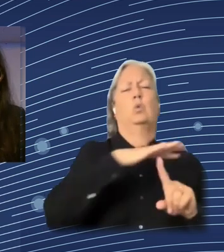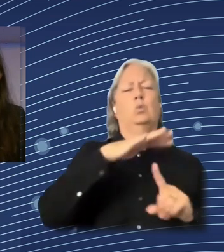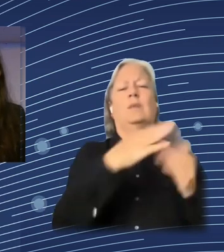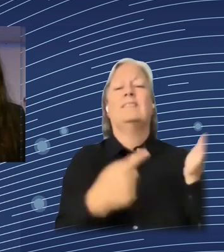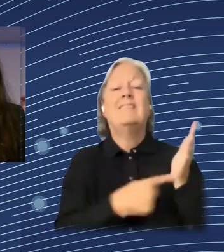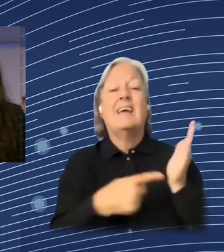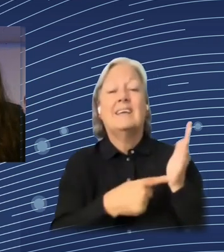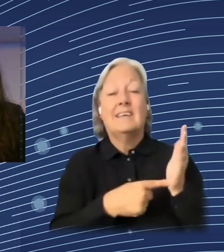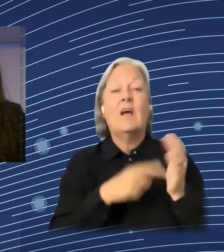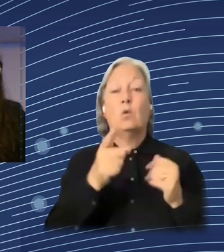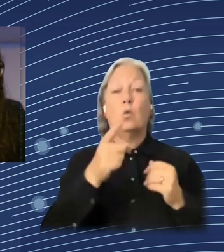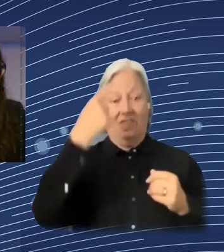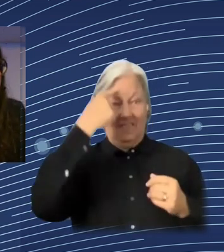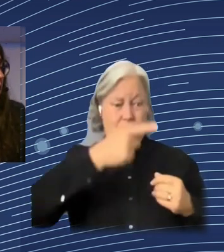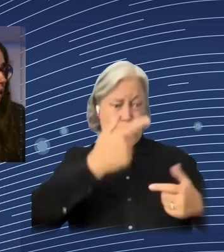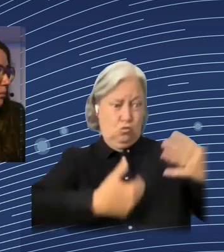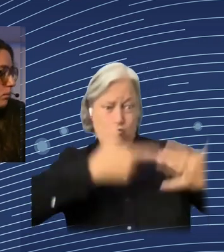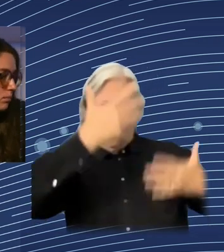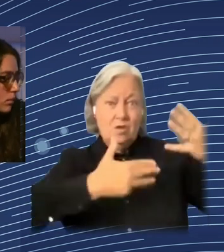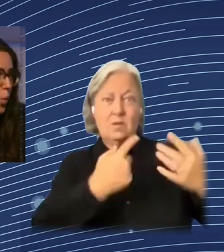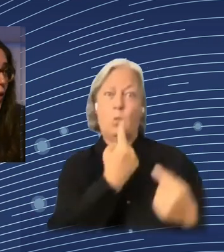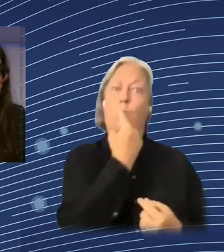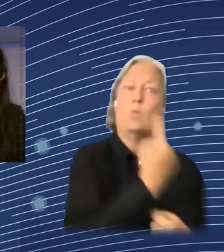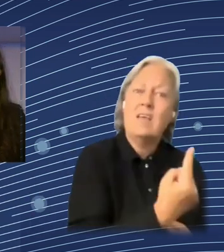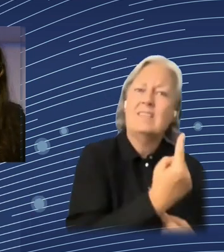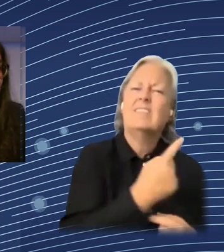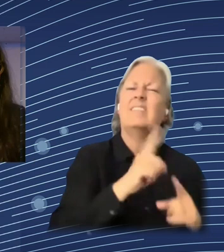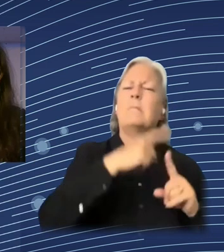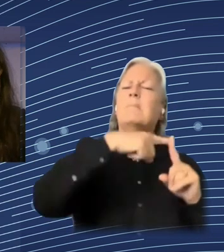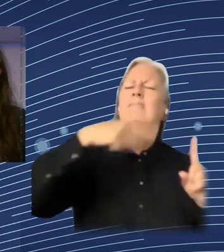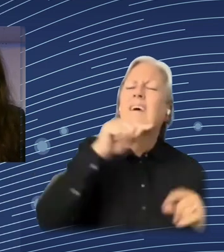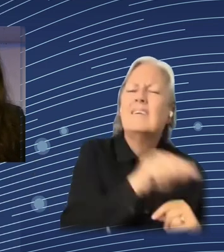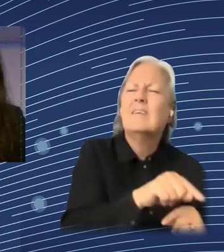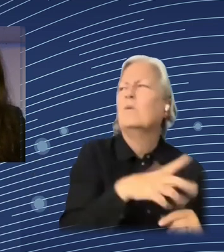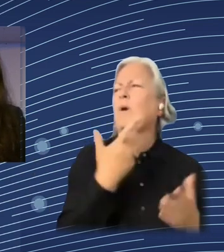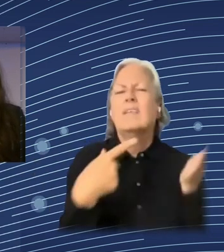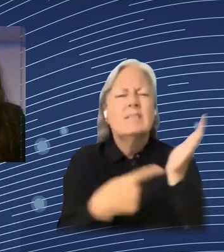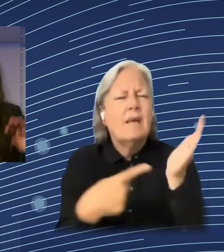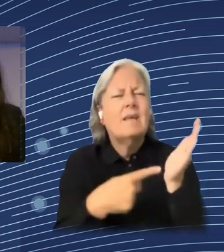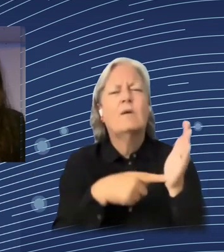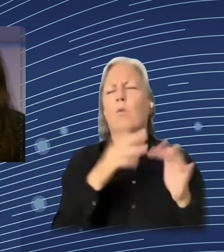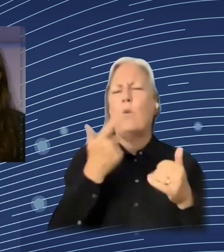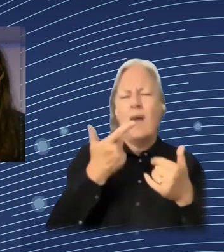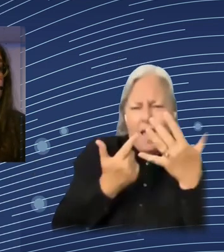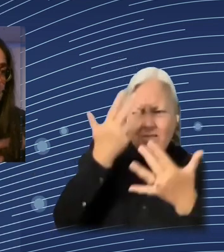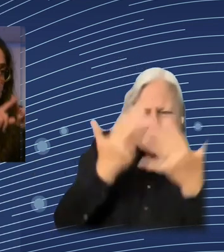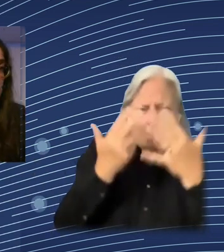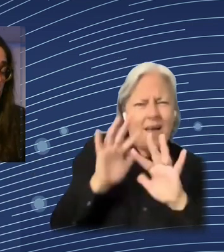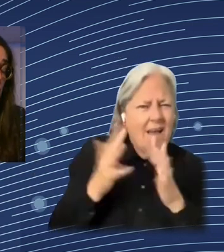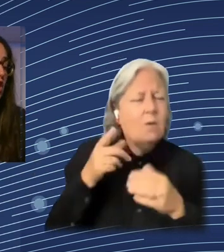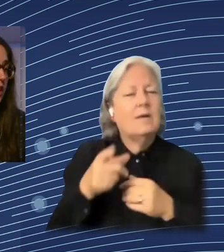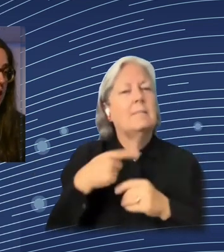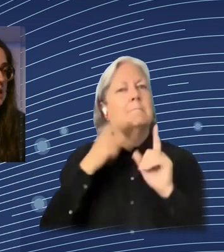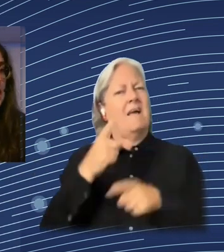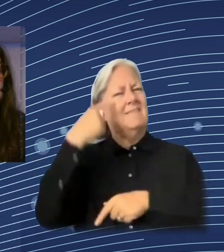data and like the technical work or all of the algorithms or systems, but also we take into account this